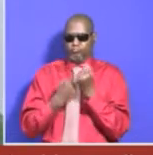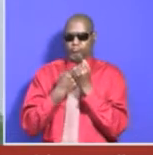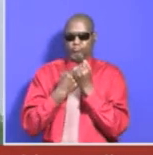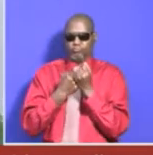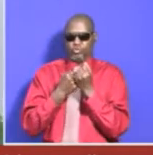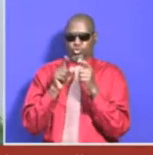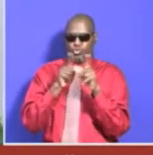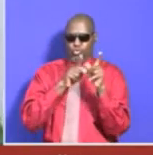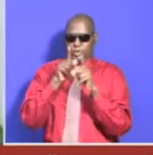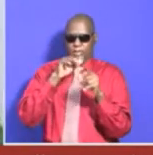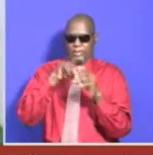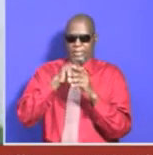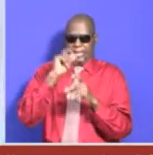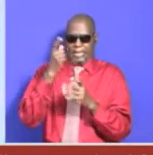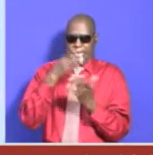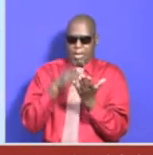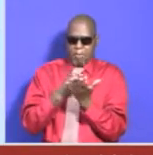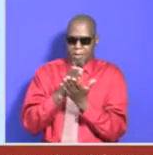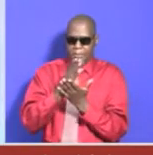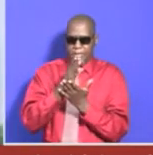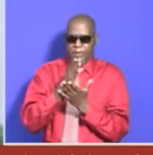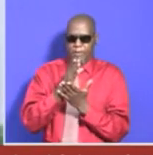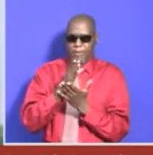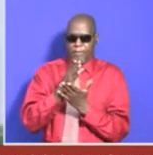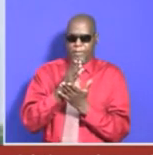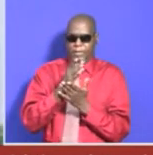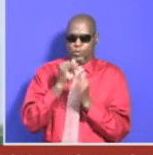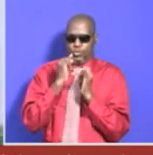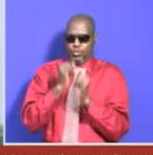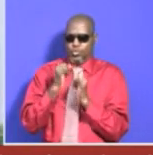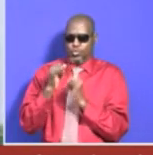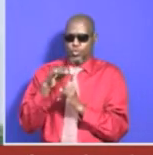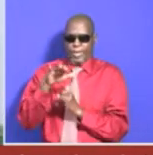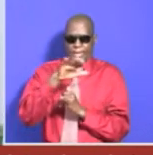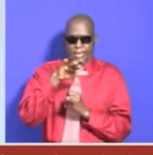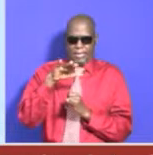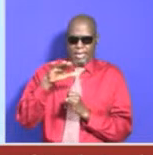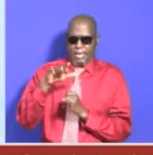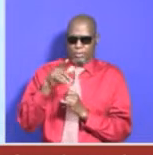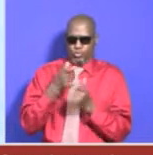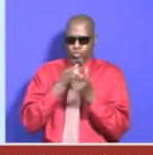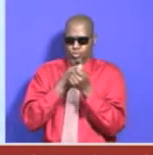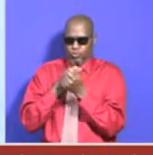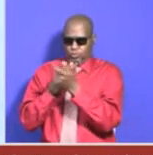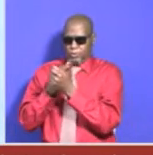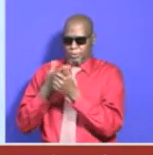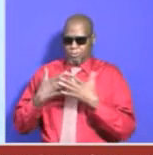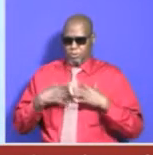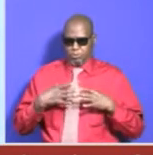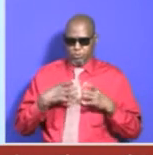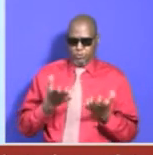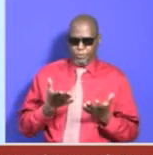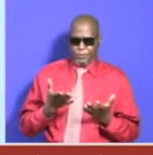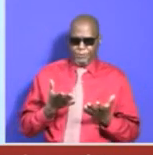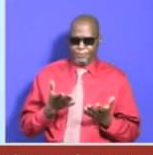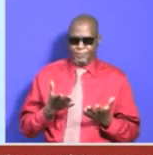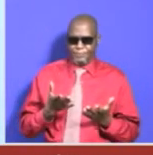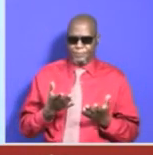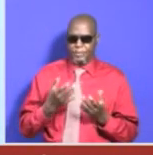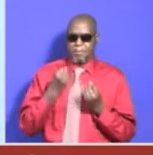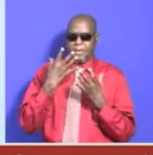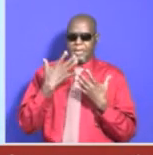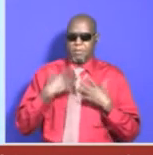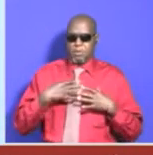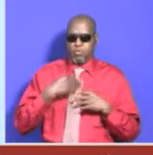particularly mapping out new attraction areas. Here in Narok, I know very many people know that Masai